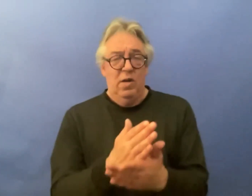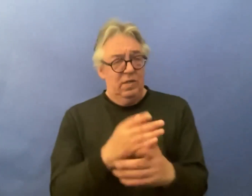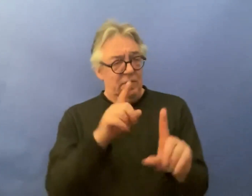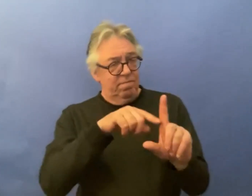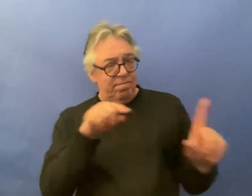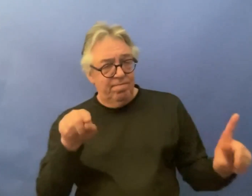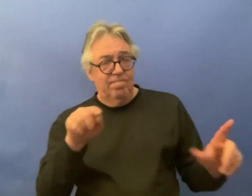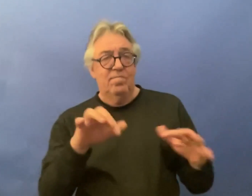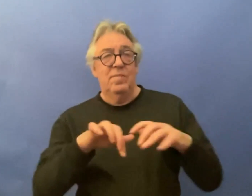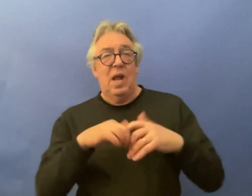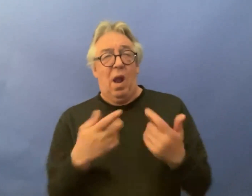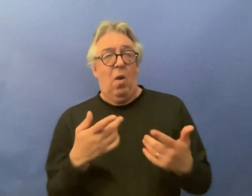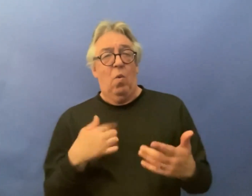analysis,